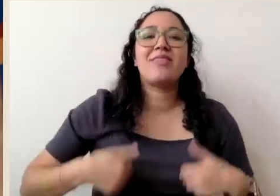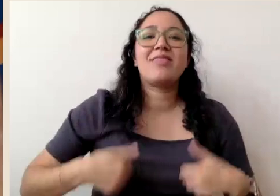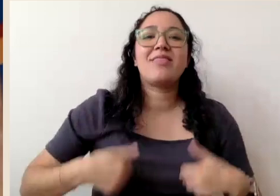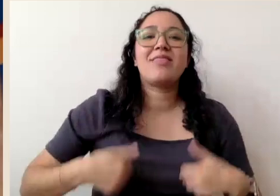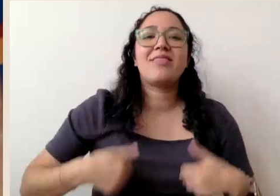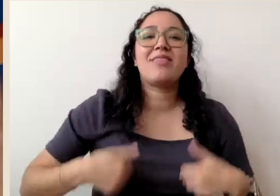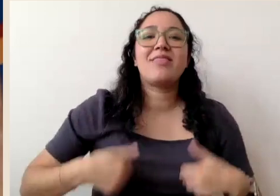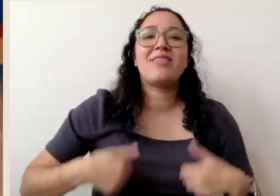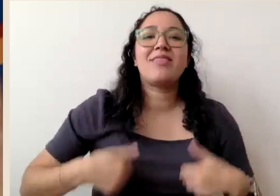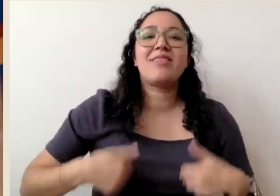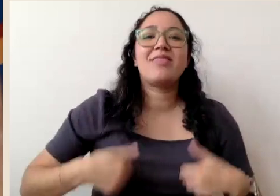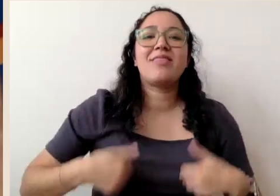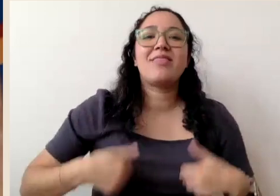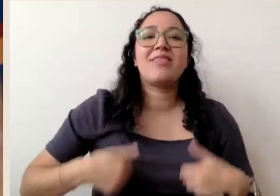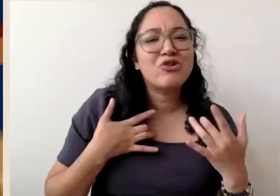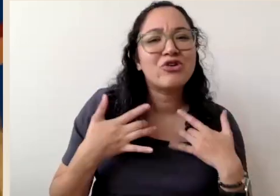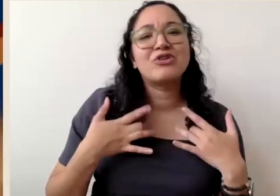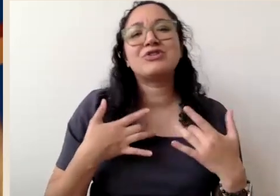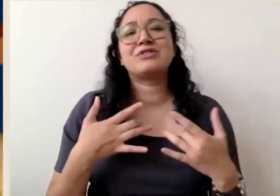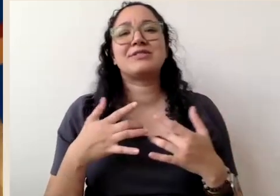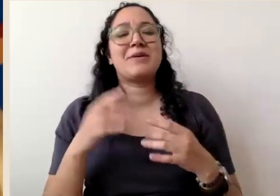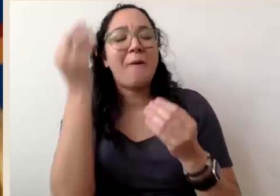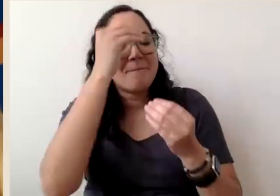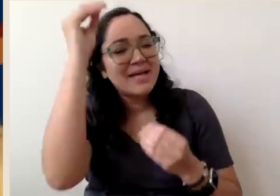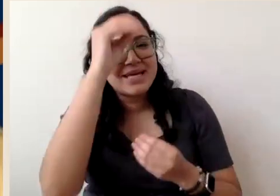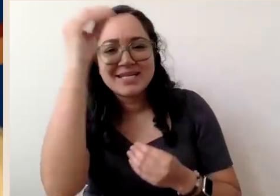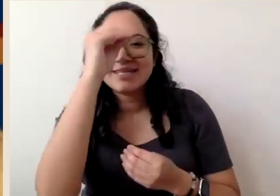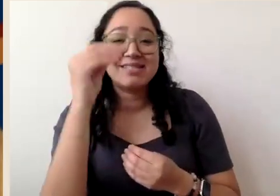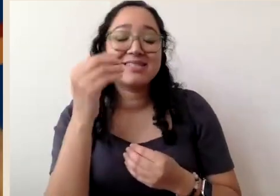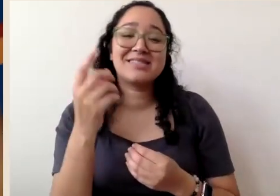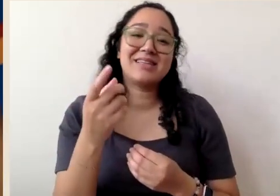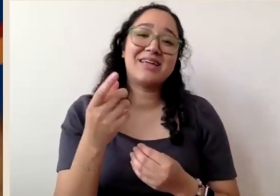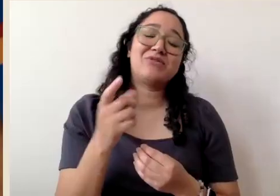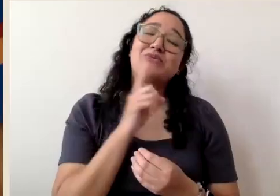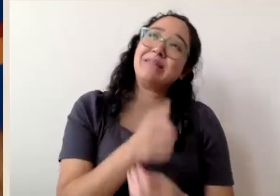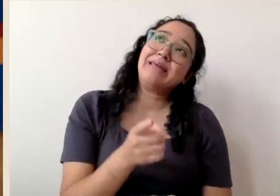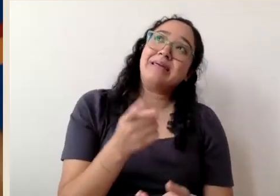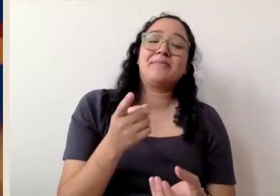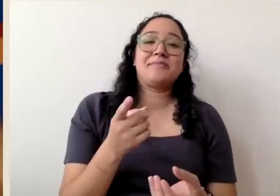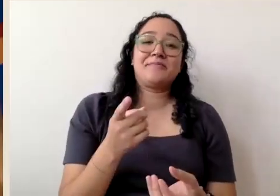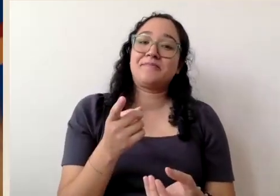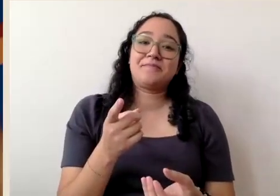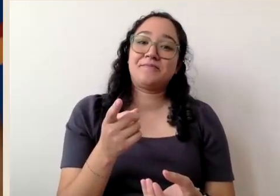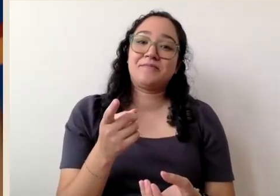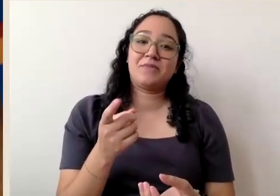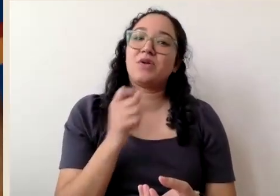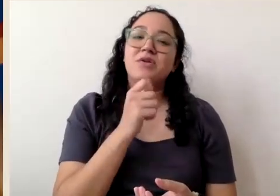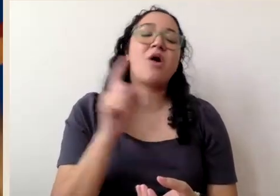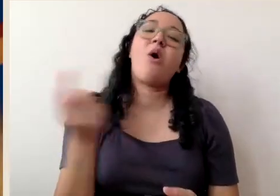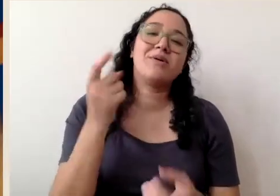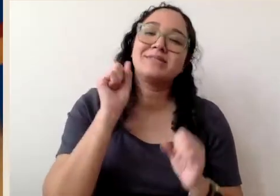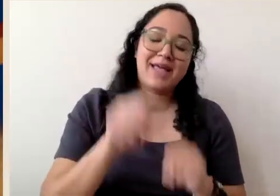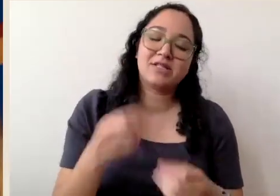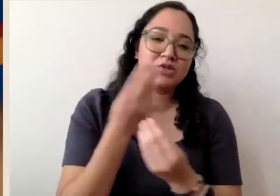everybody, your concerns, your opinions. And the reality is we cannot always solve